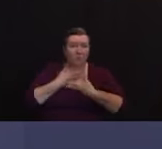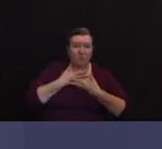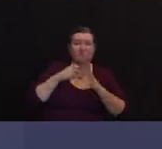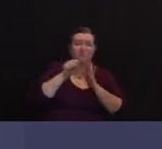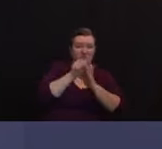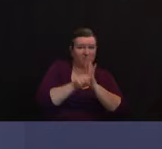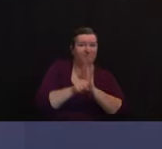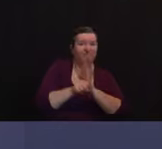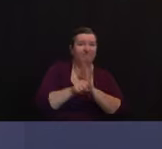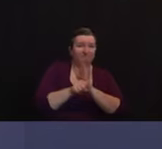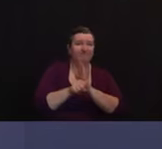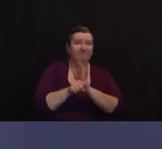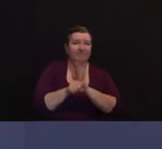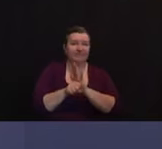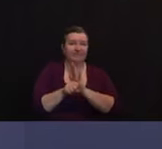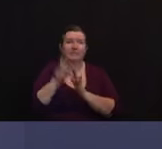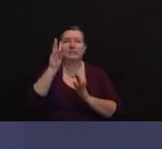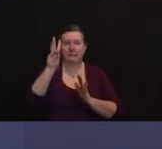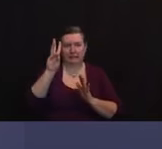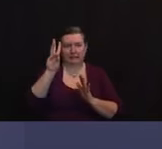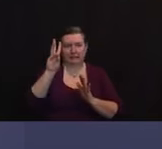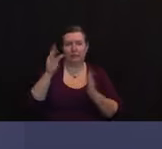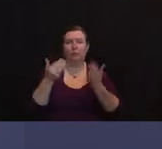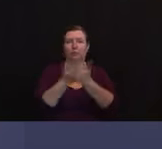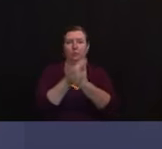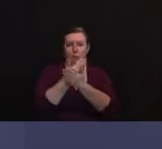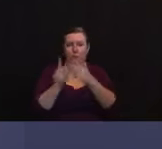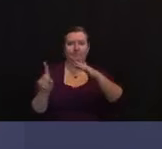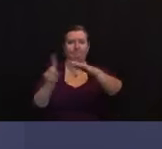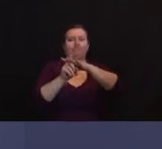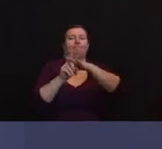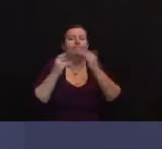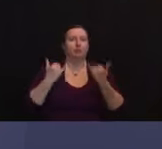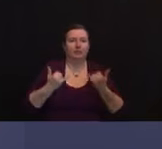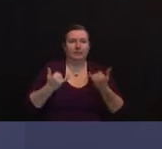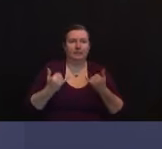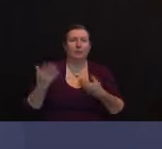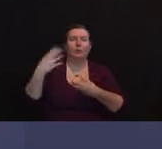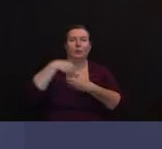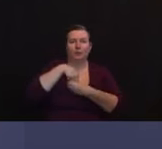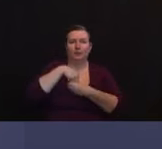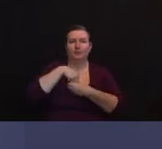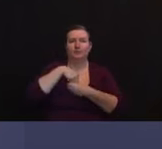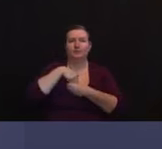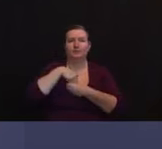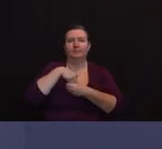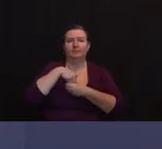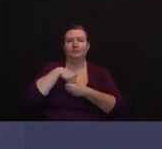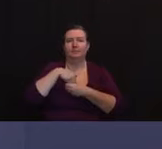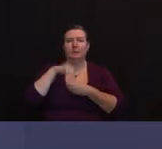first South African variant. That is variant